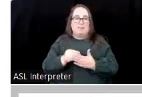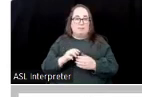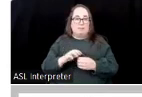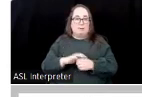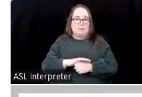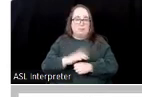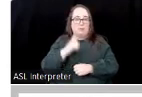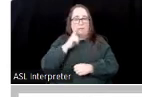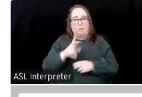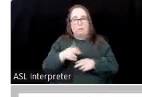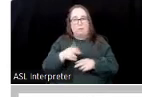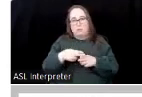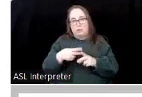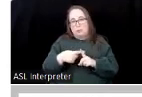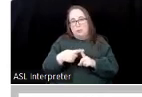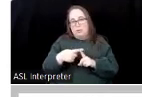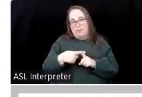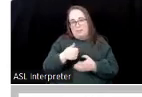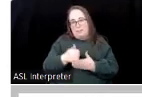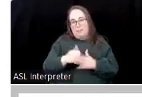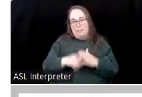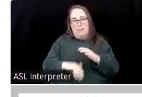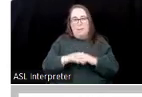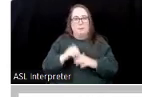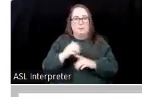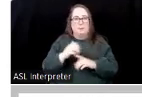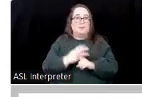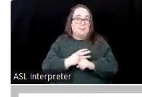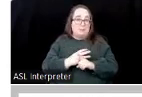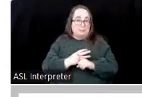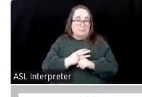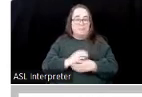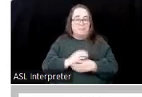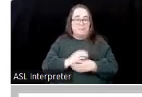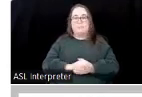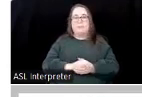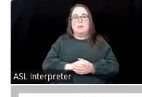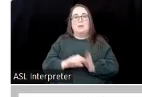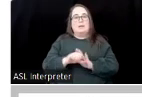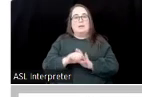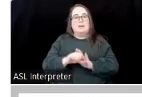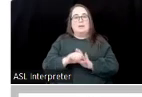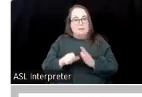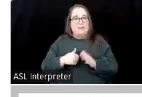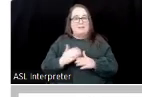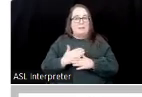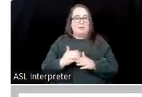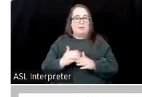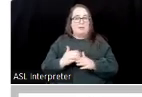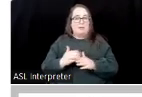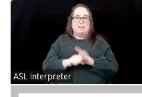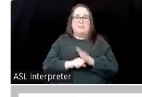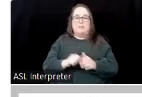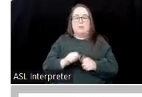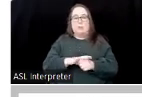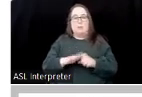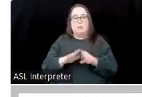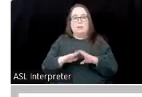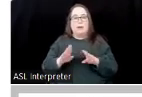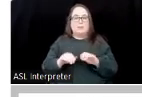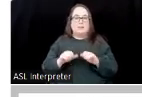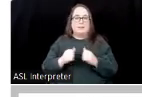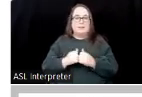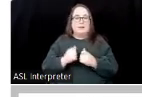of short-term rental assistance up to 6 months. States must have a partnership with a state or local housing agency